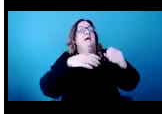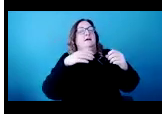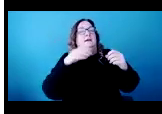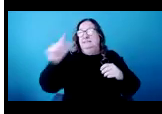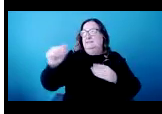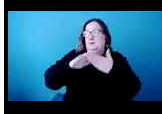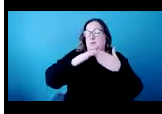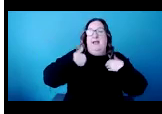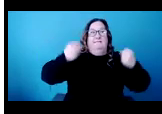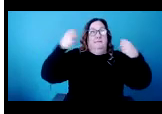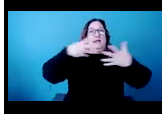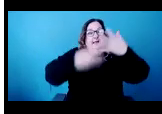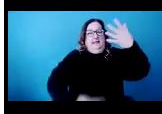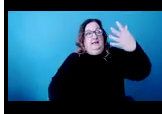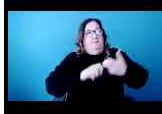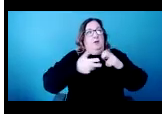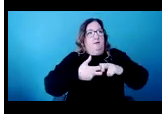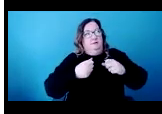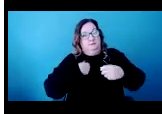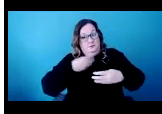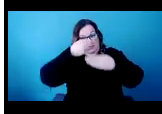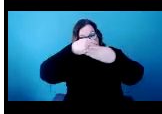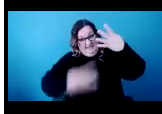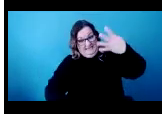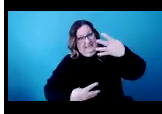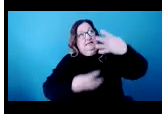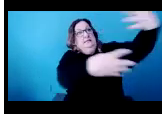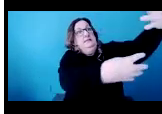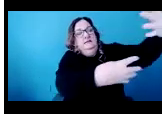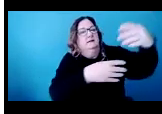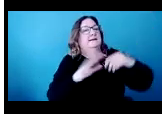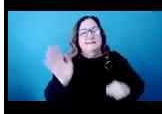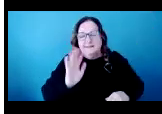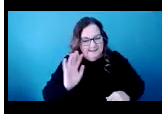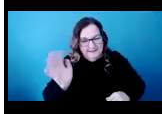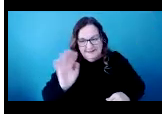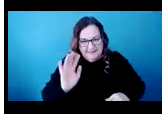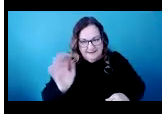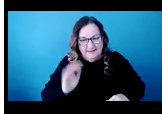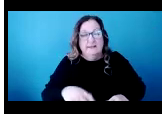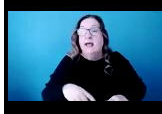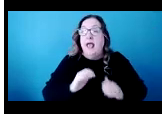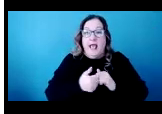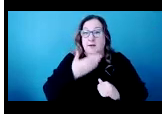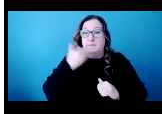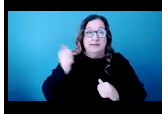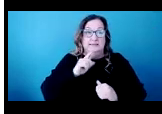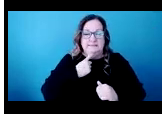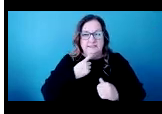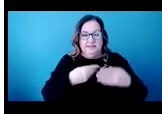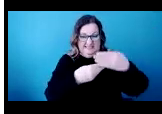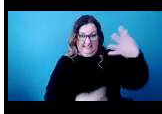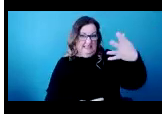once. The best way to be taken seriously is to choose one at a